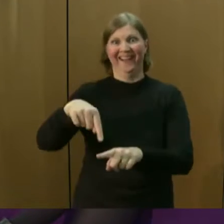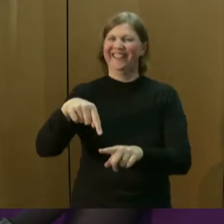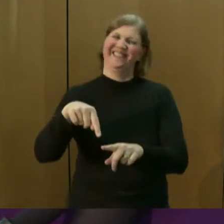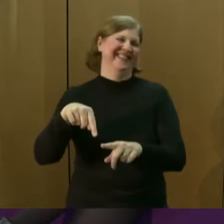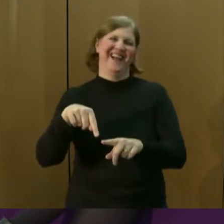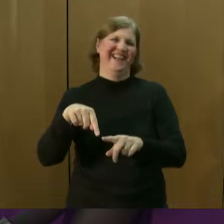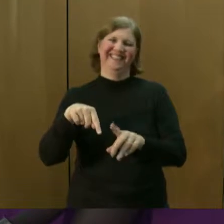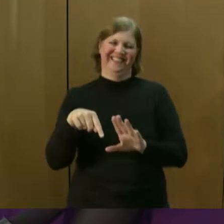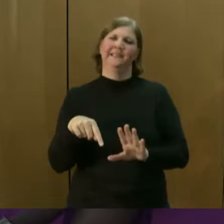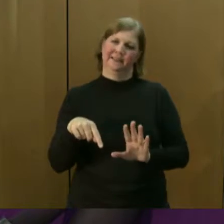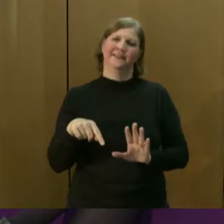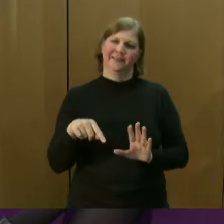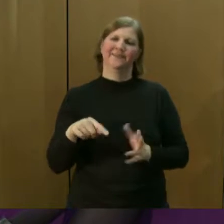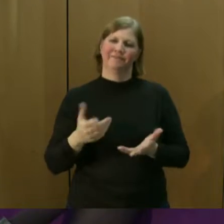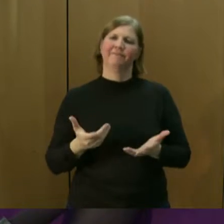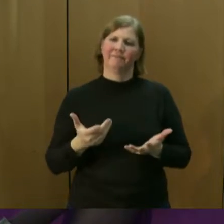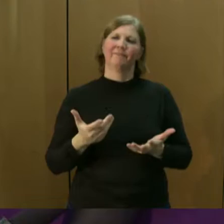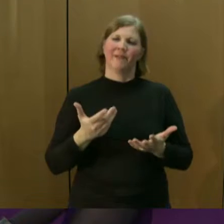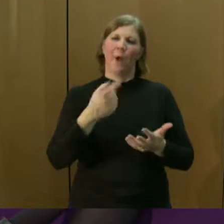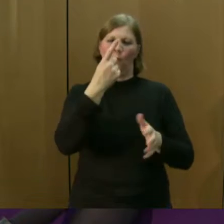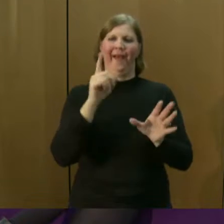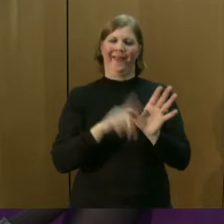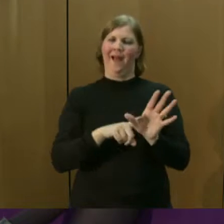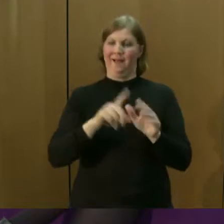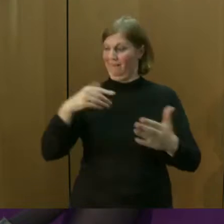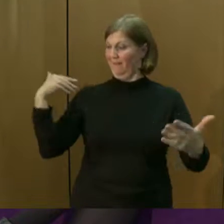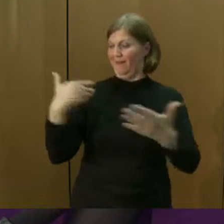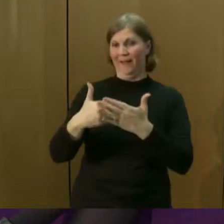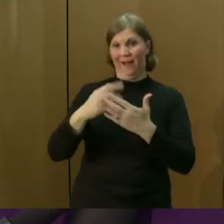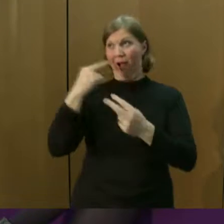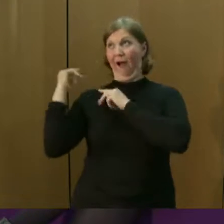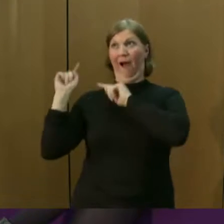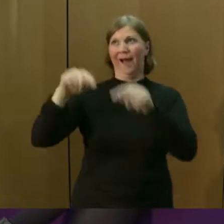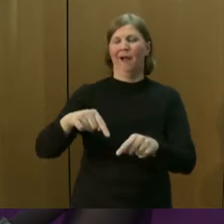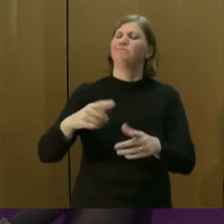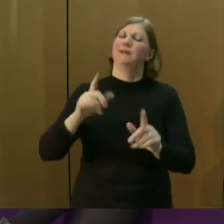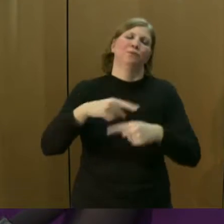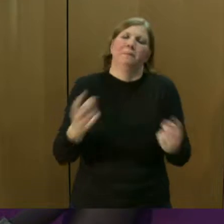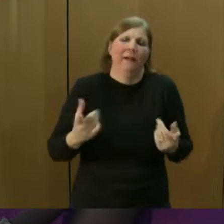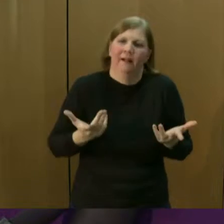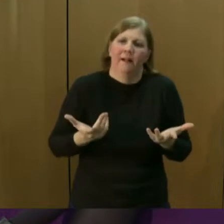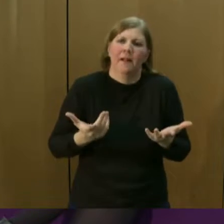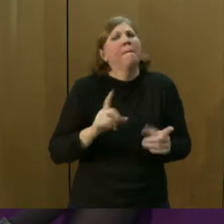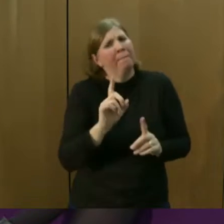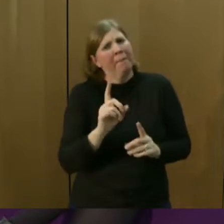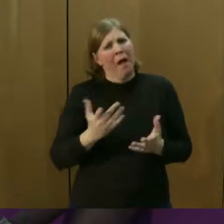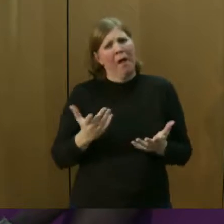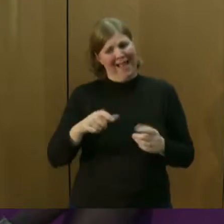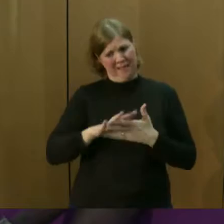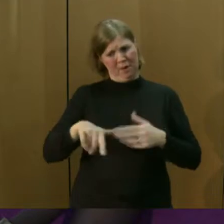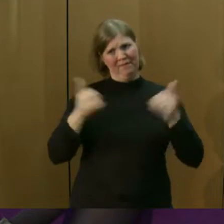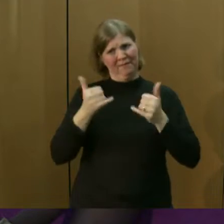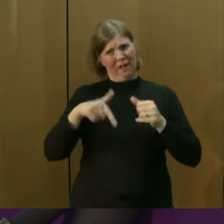is a very dynamic, ebullient, remarkably light on its feet festival for something that's so old